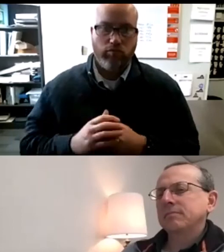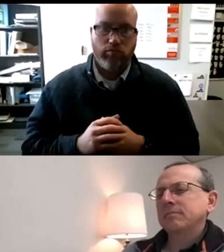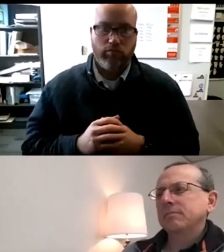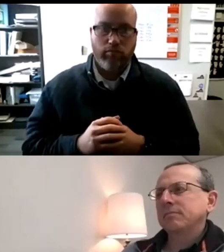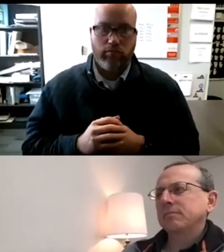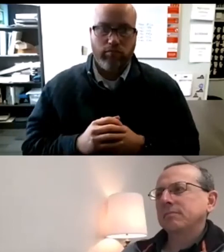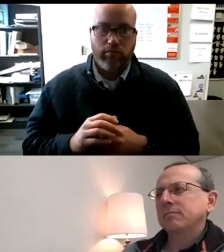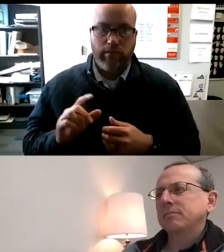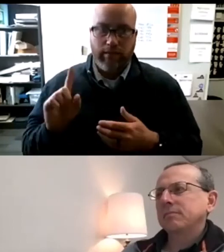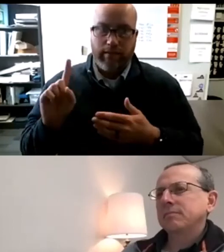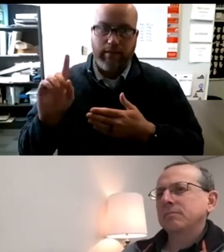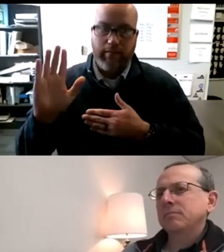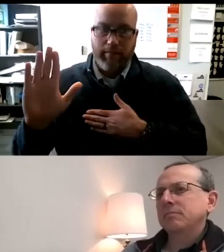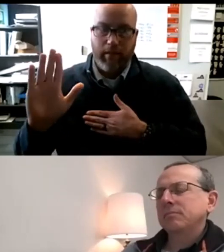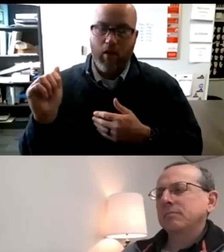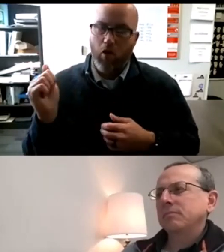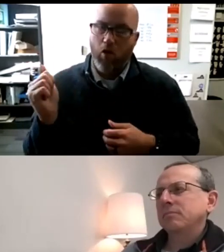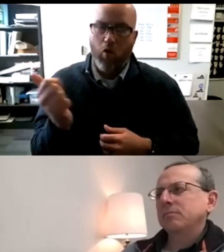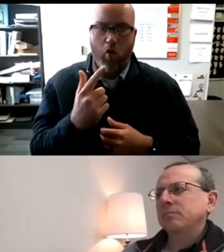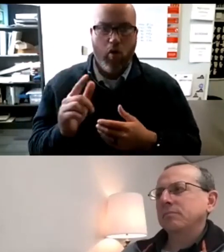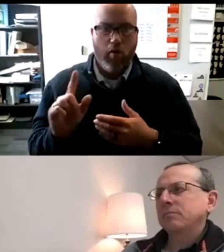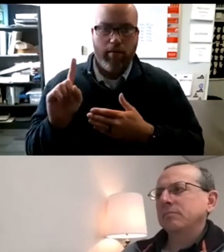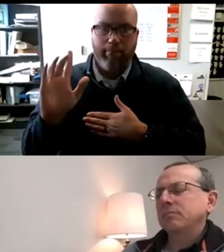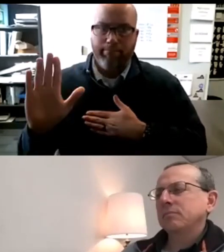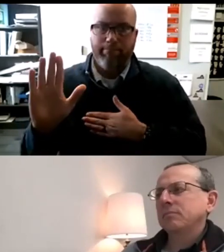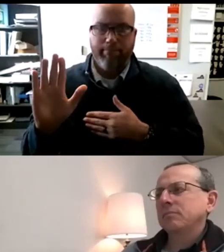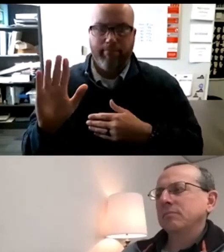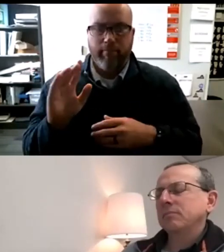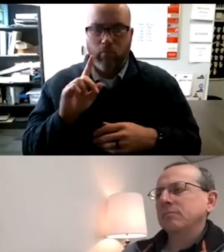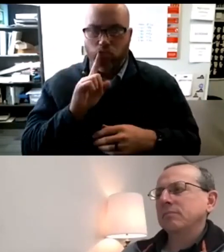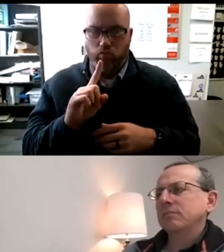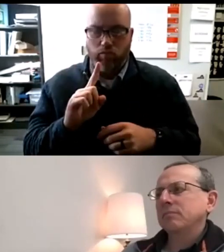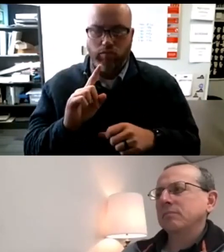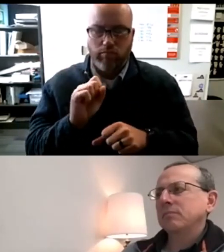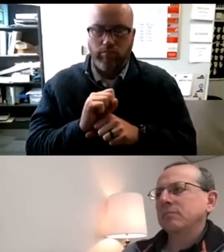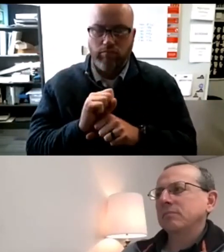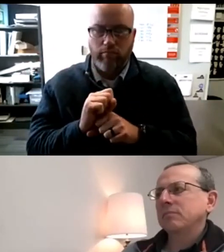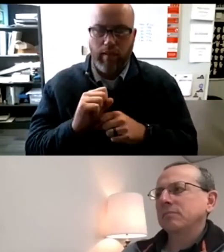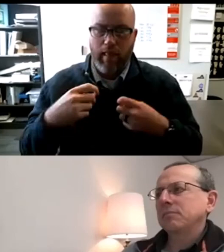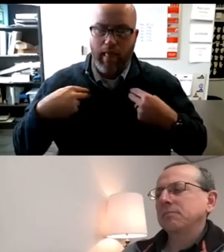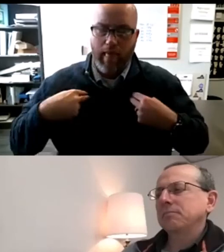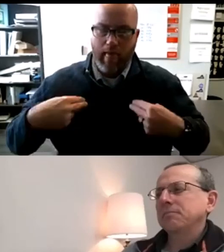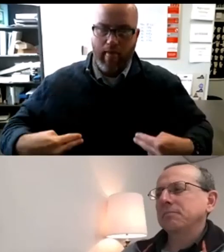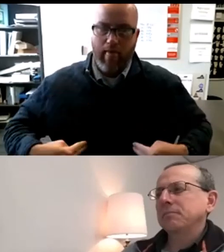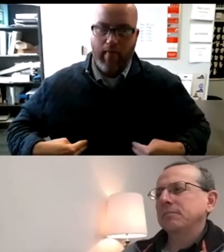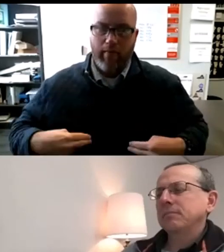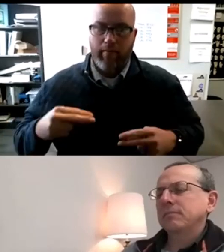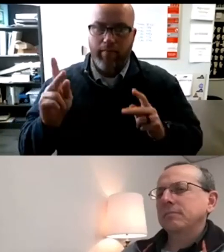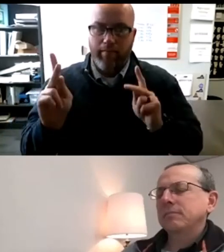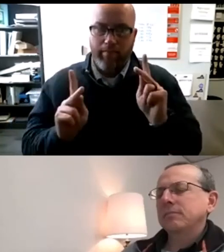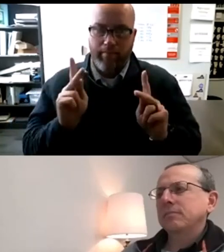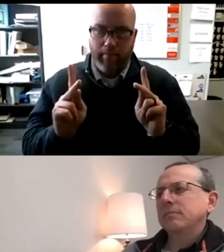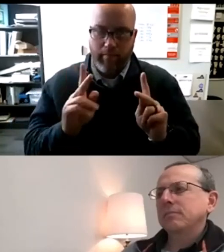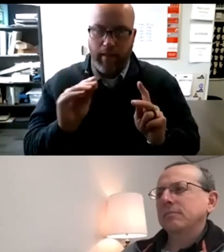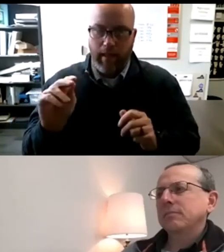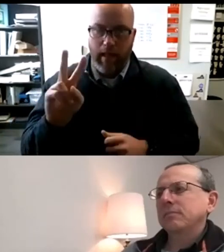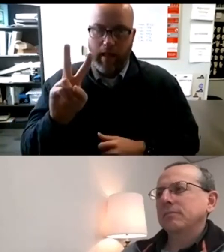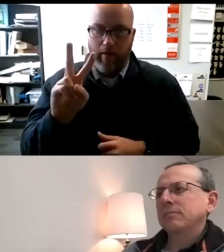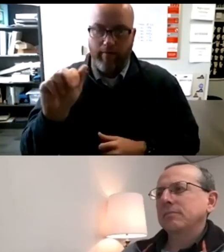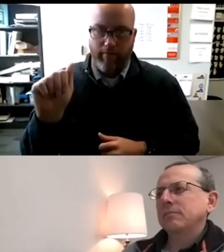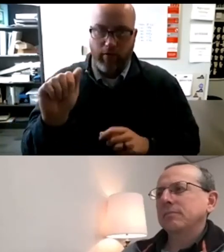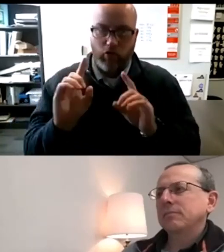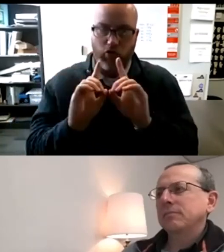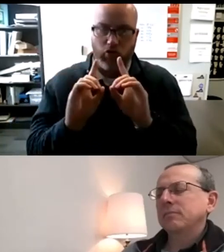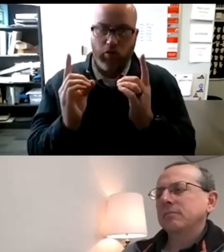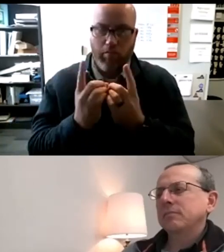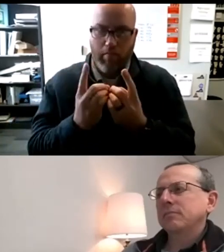committed, we all are committed to partnering with our local health care providers and the Virginia Department